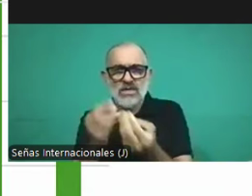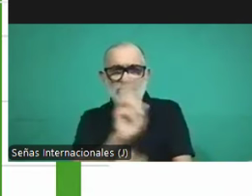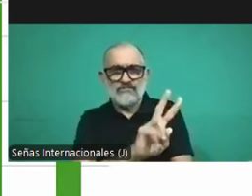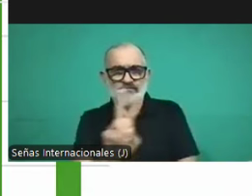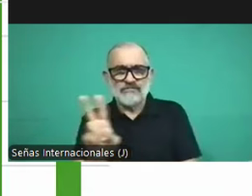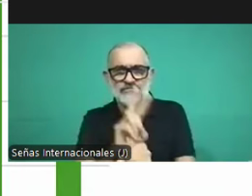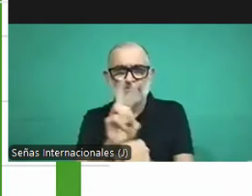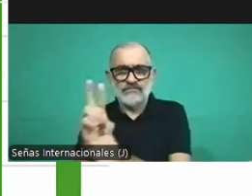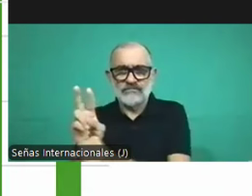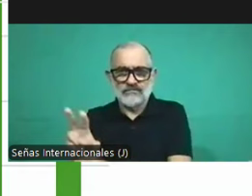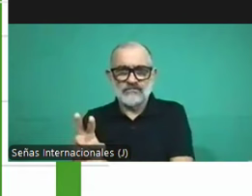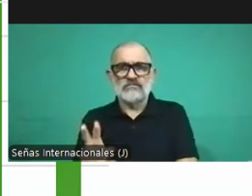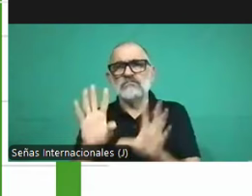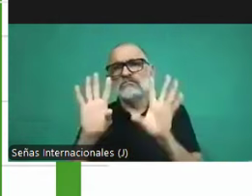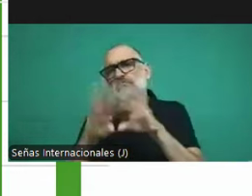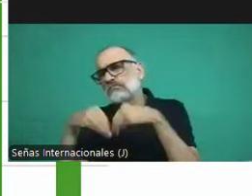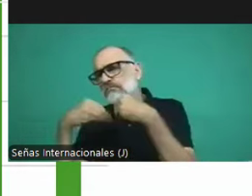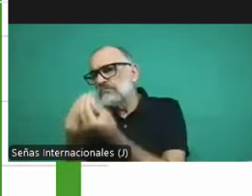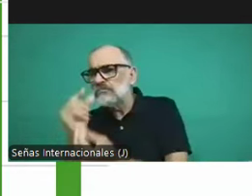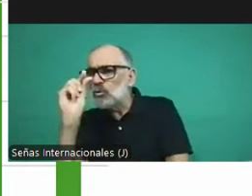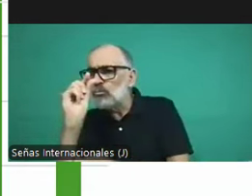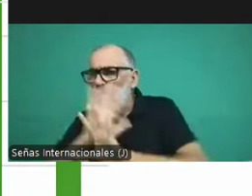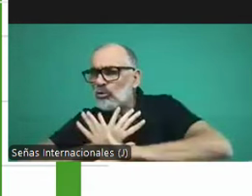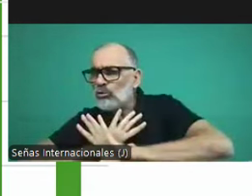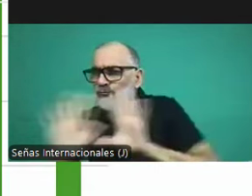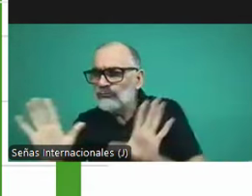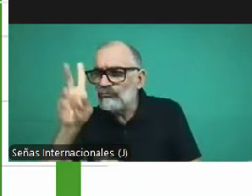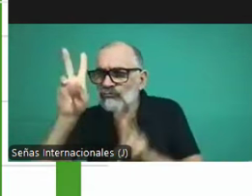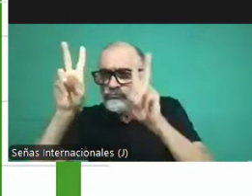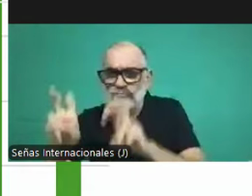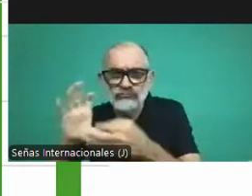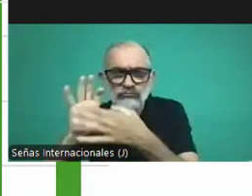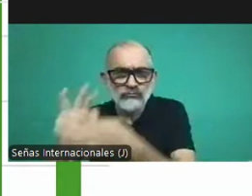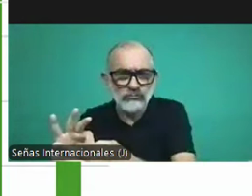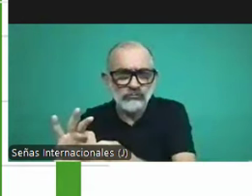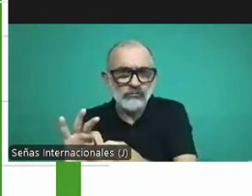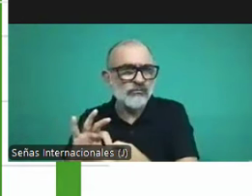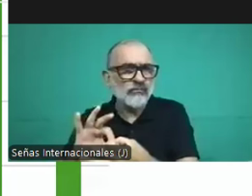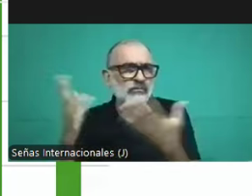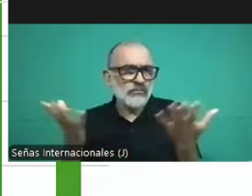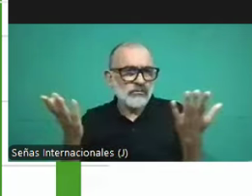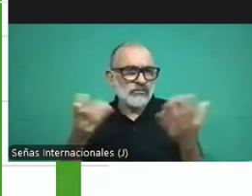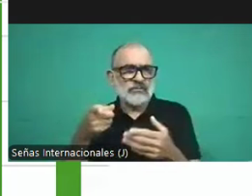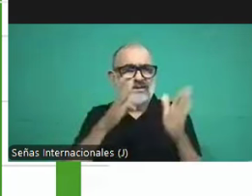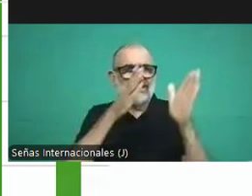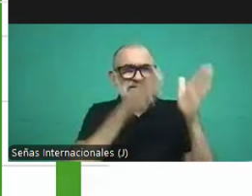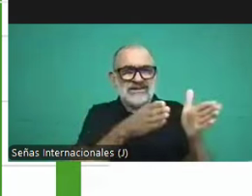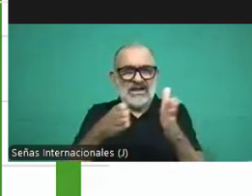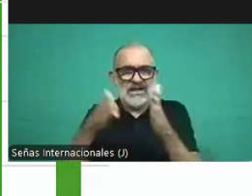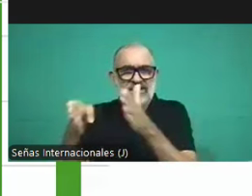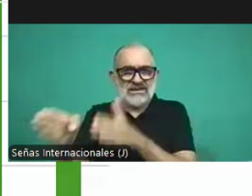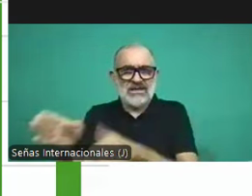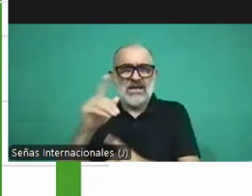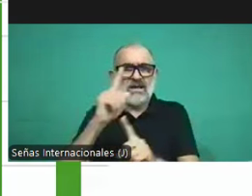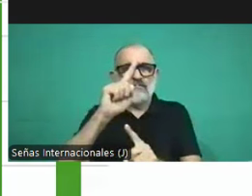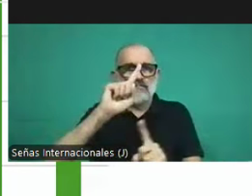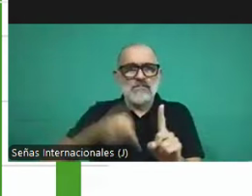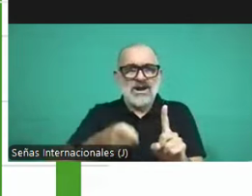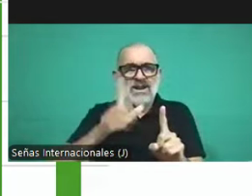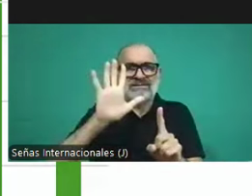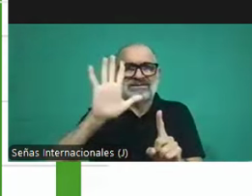Now here we are able to see a little bit about the series from the year 2025 in reference